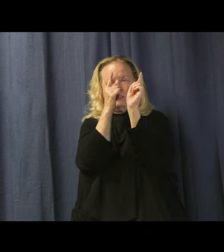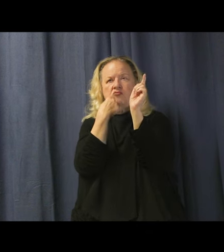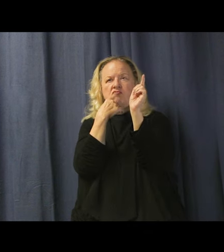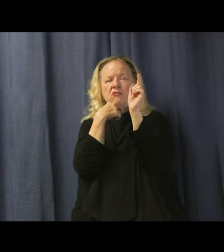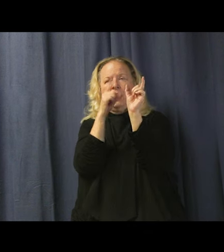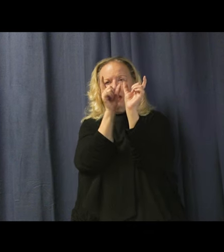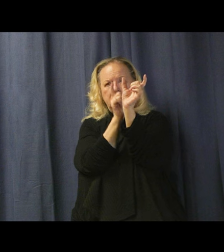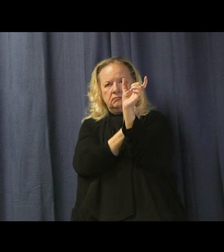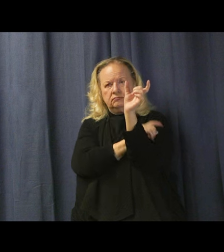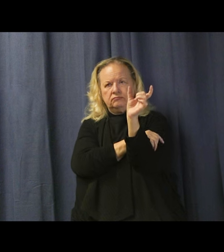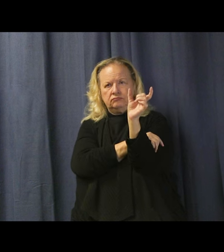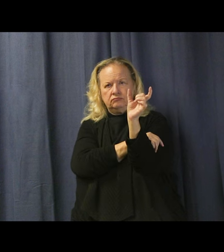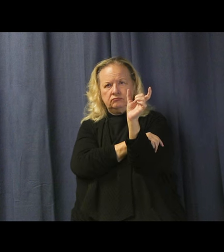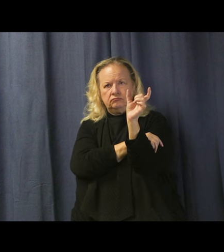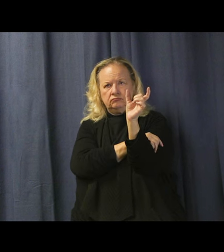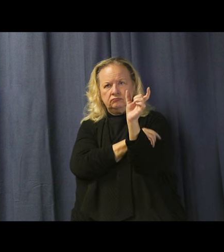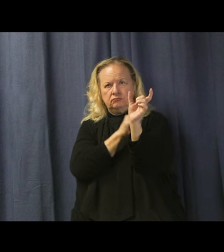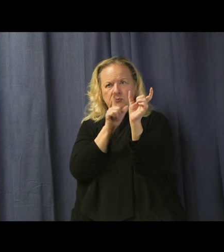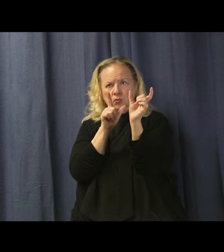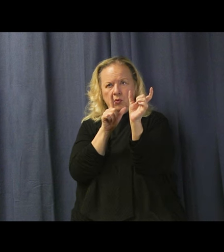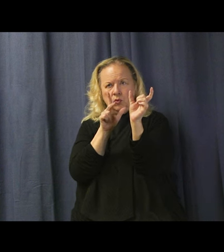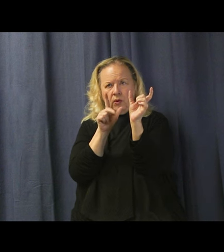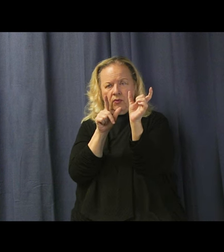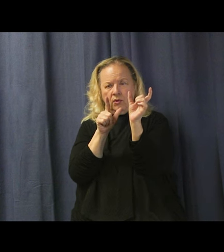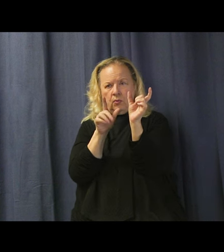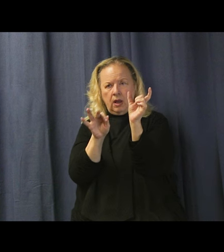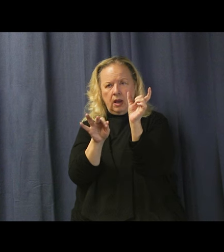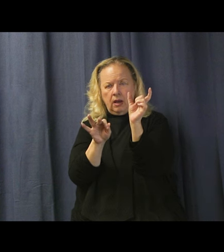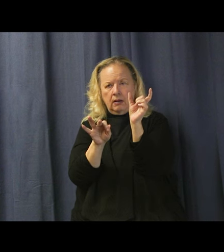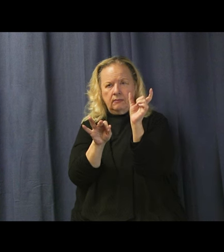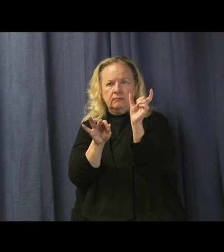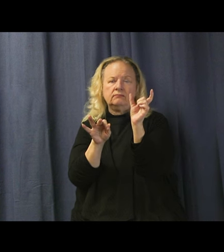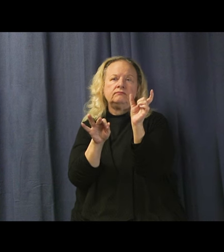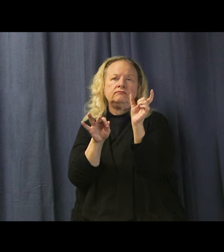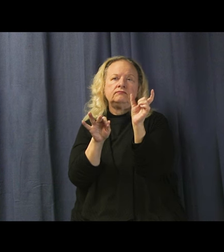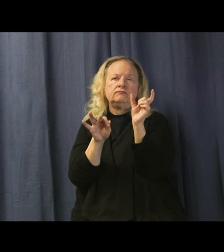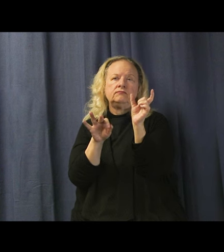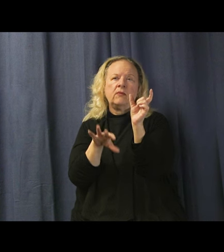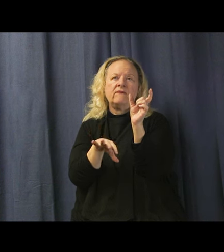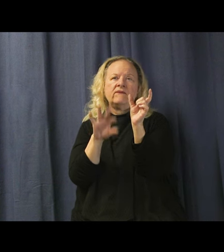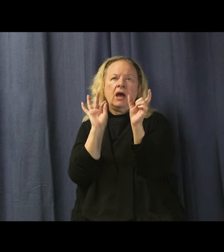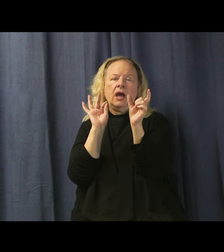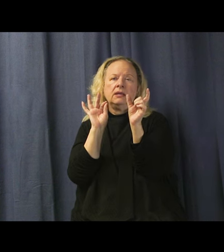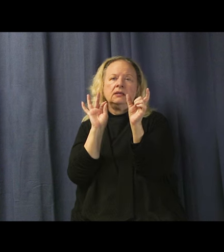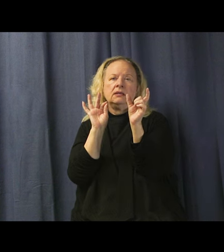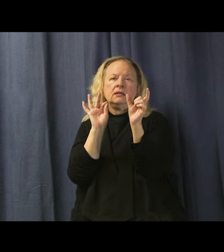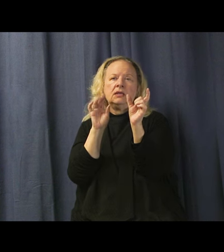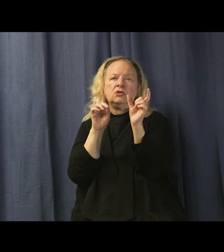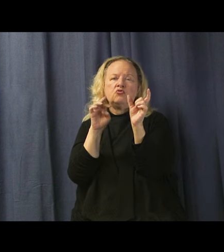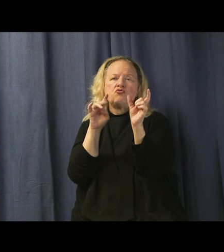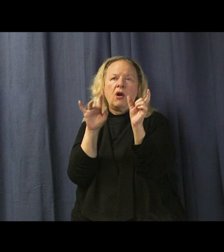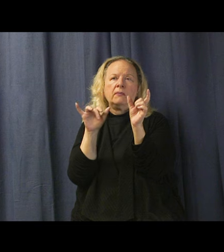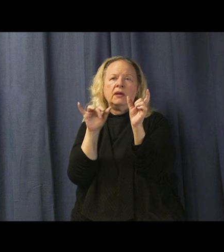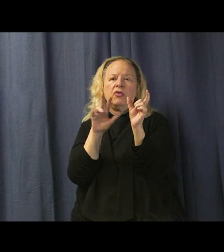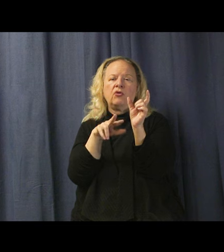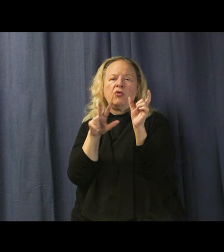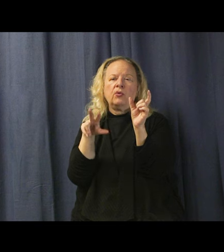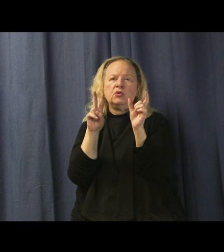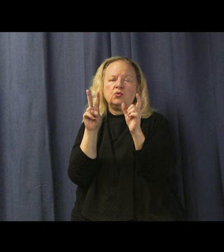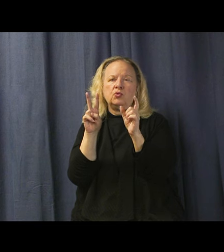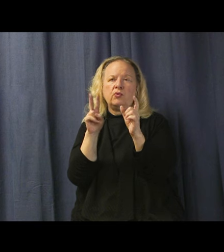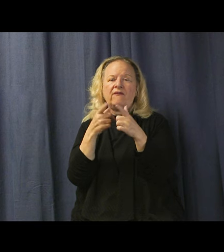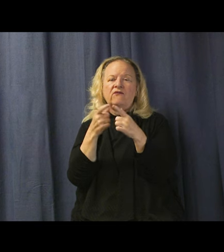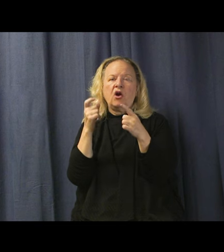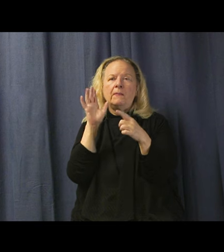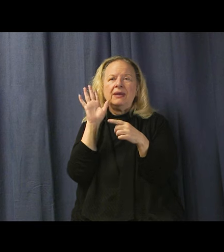Jeremiah 23, 29. And so what are we finding here in Deuteronomy 33, 2? It says,